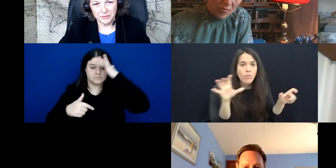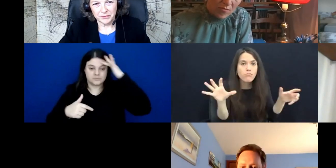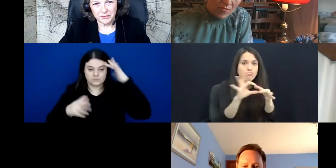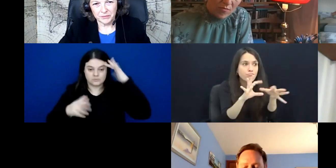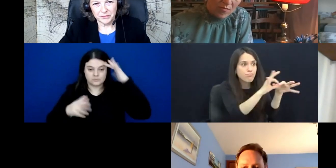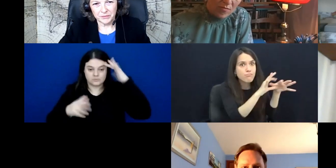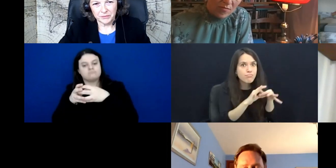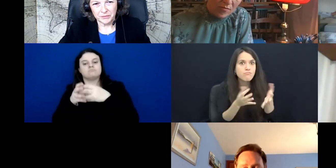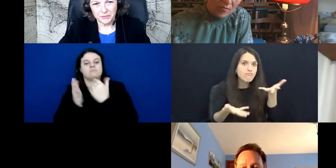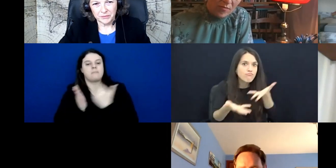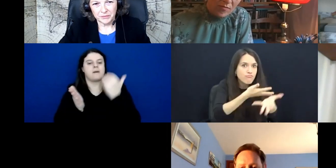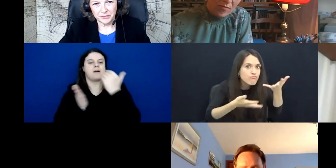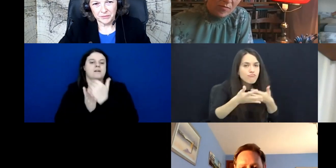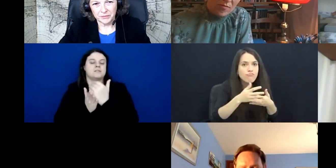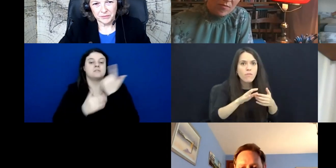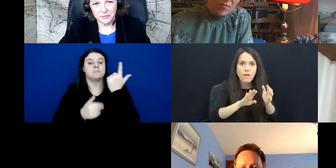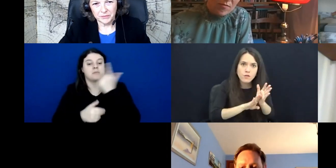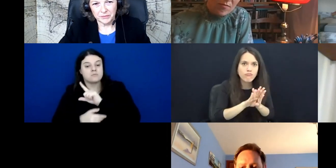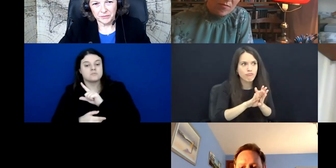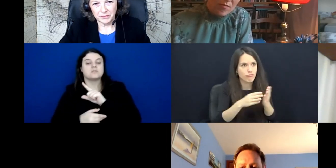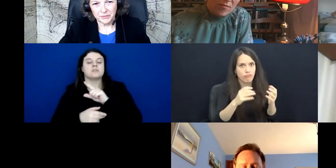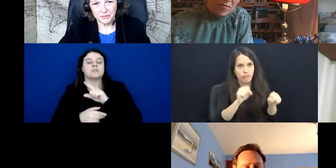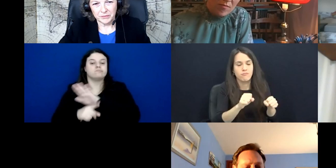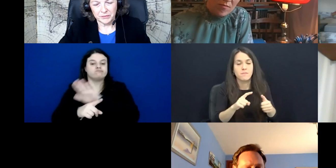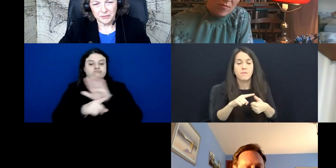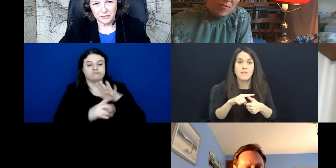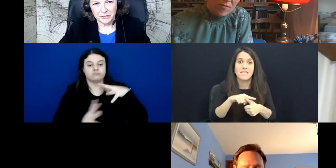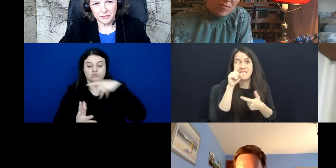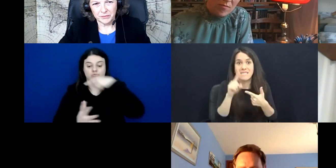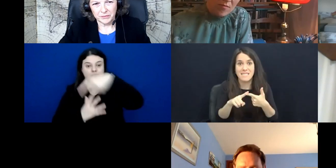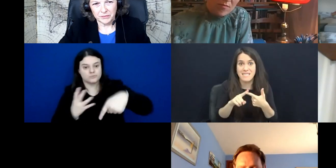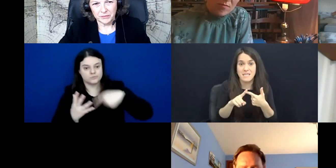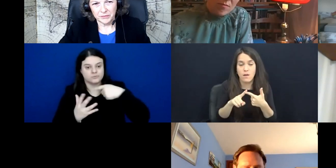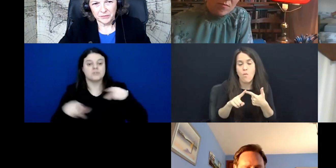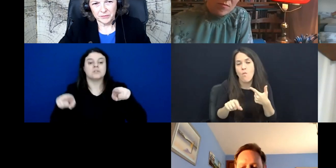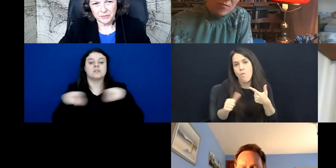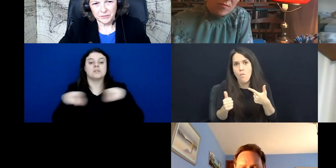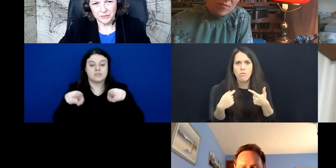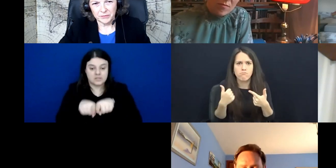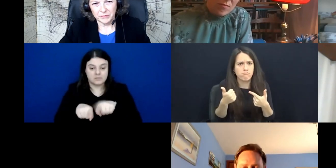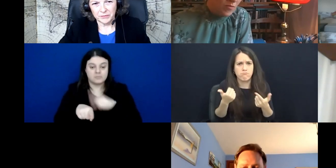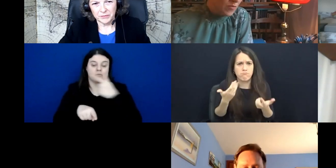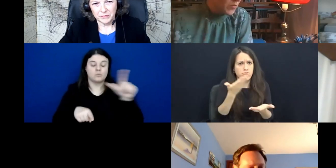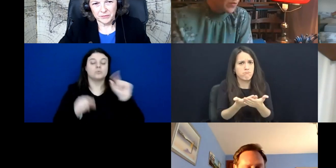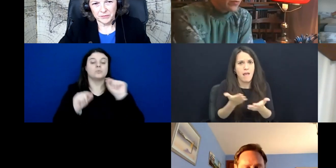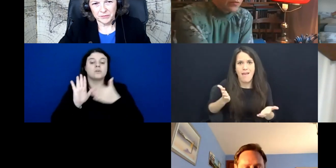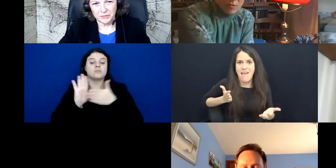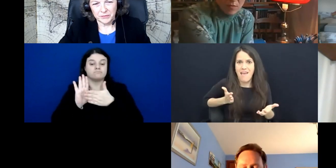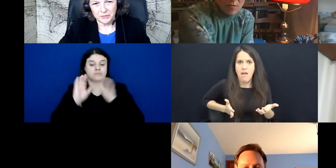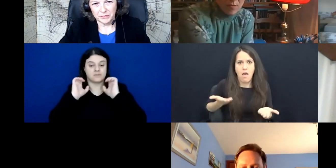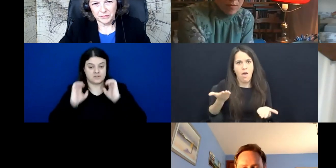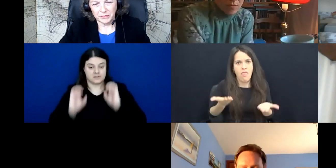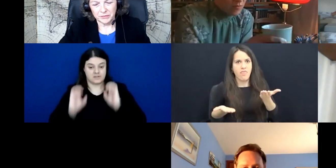people into having agency in the world. And then there's also an ethical case for this, which is simply